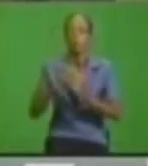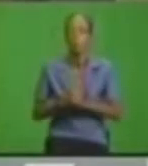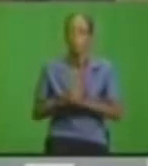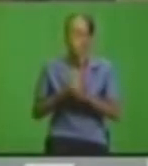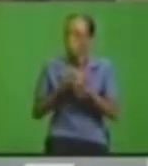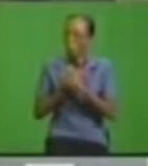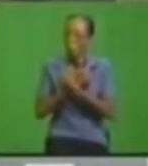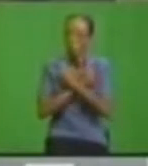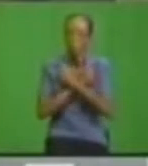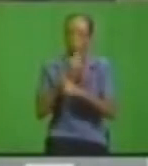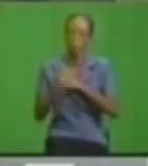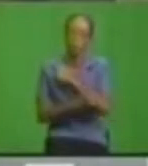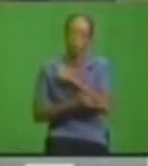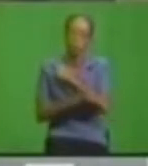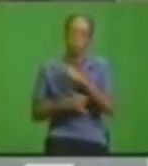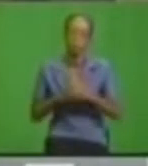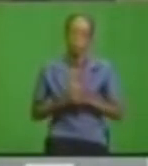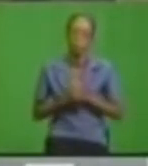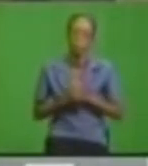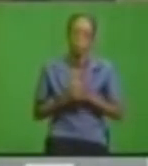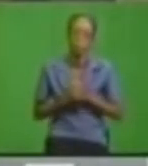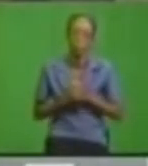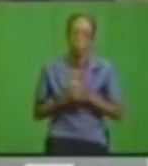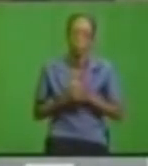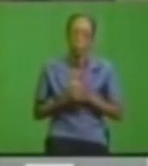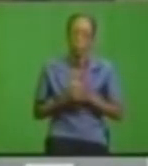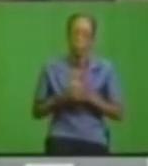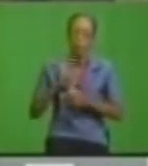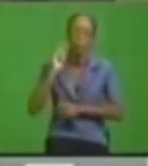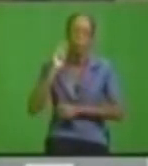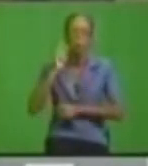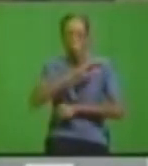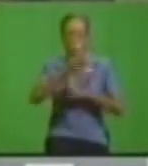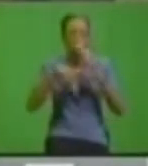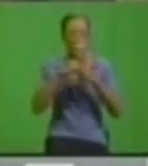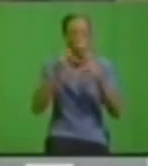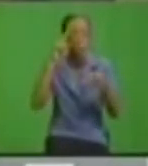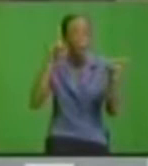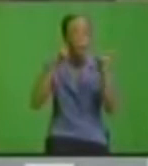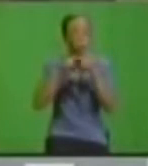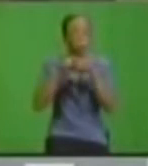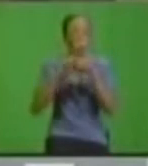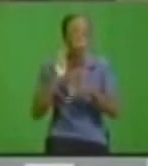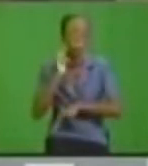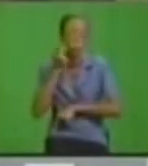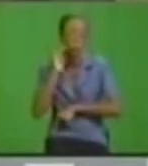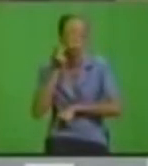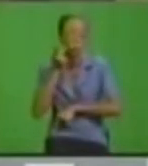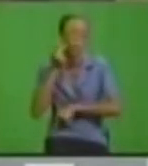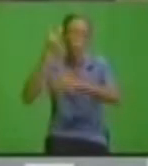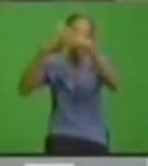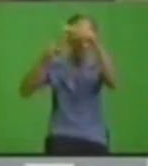people. There is a well-grounded and agreed consensus that he engaged in